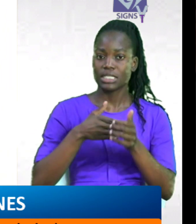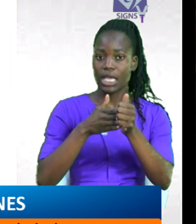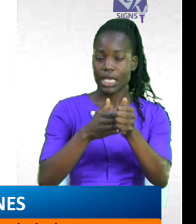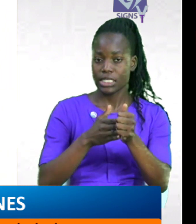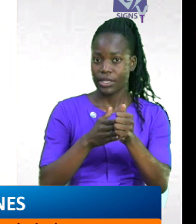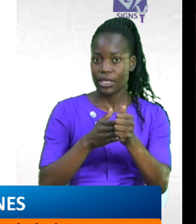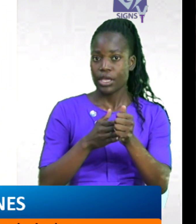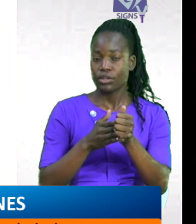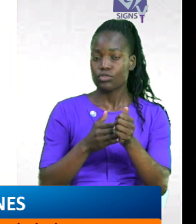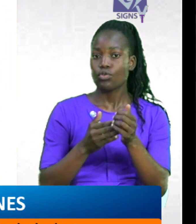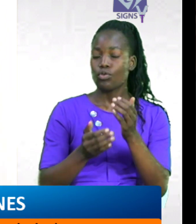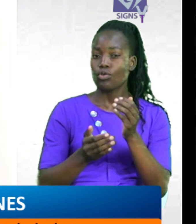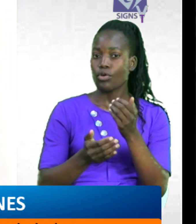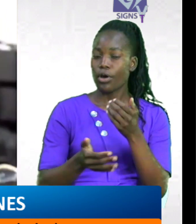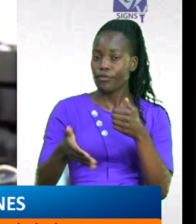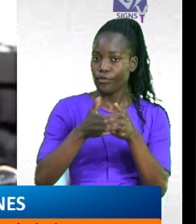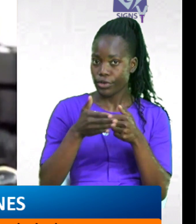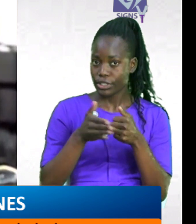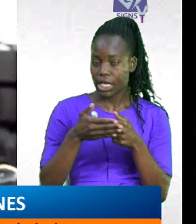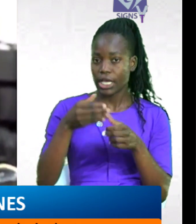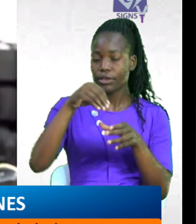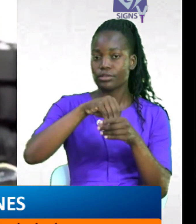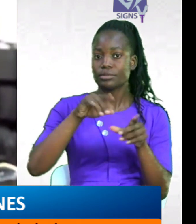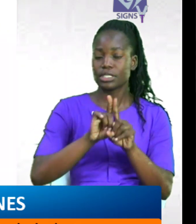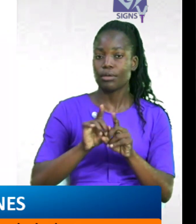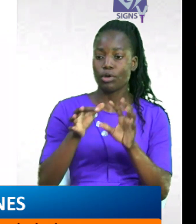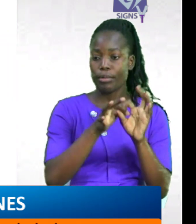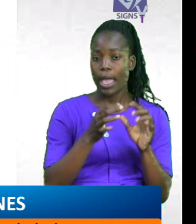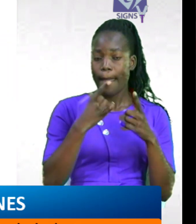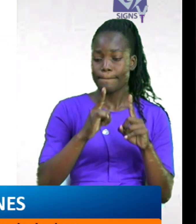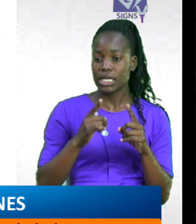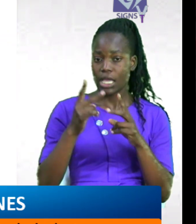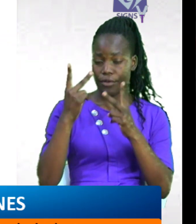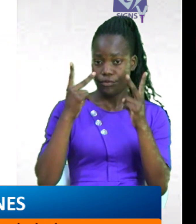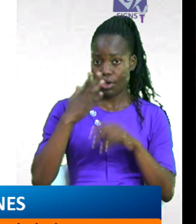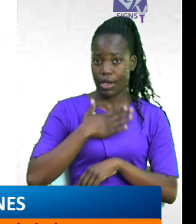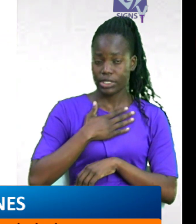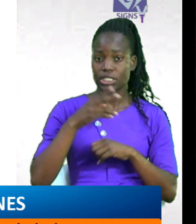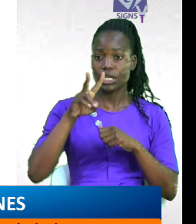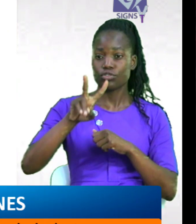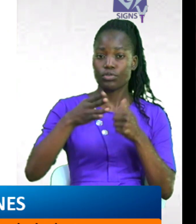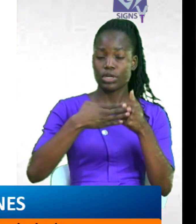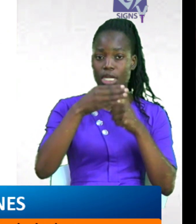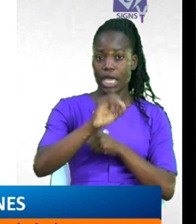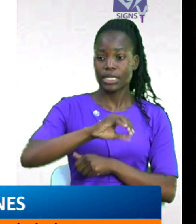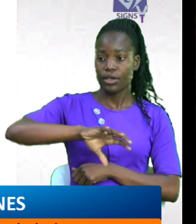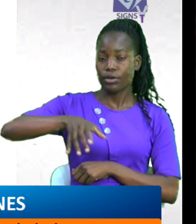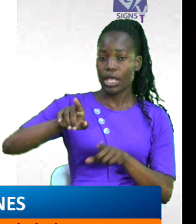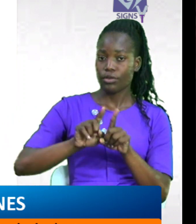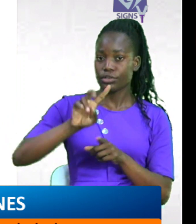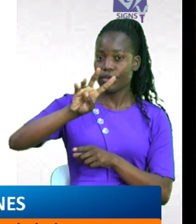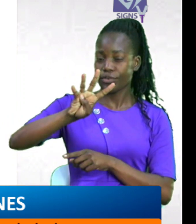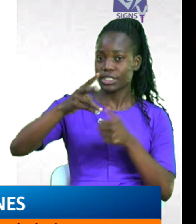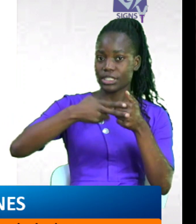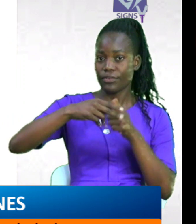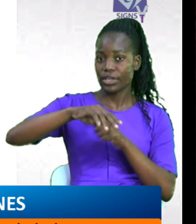head the government business and be accountable to Parliament to foster inclusivity and cooperation. But our strongest view is